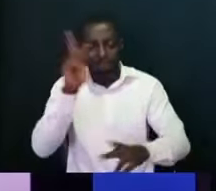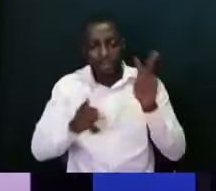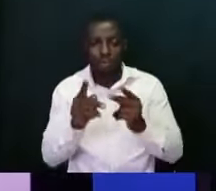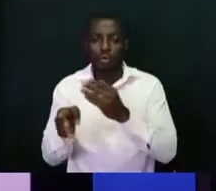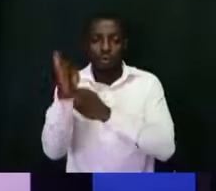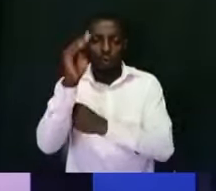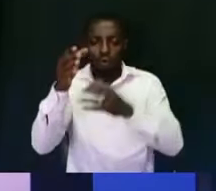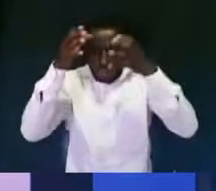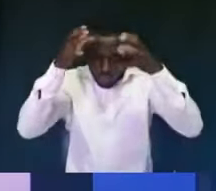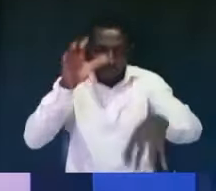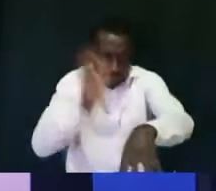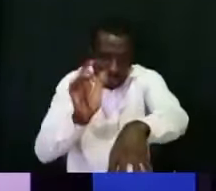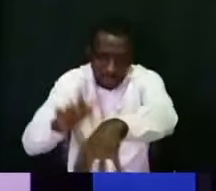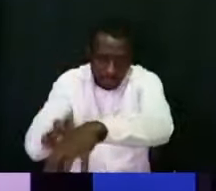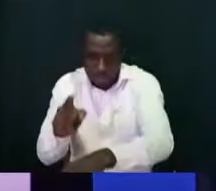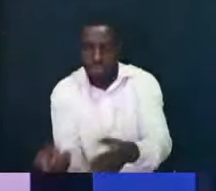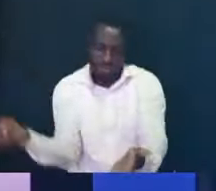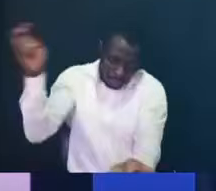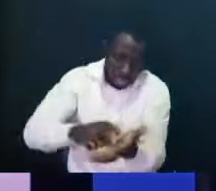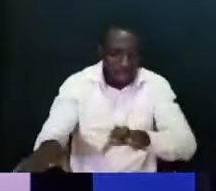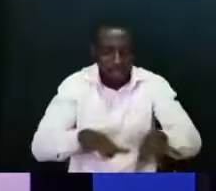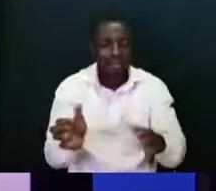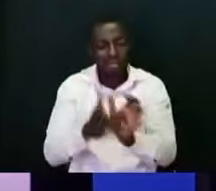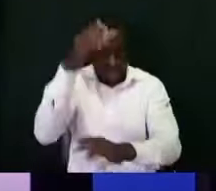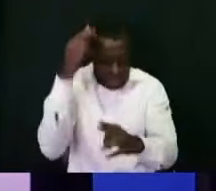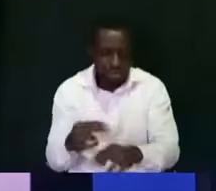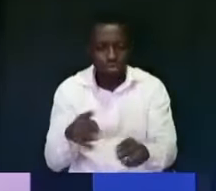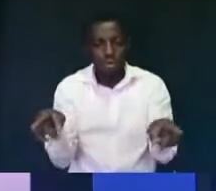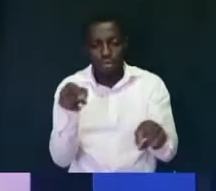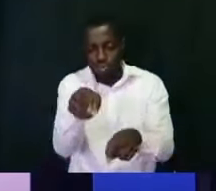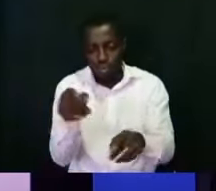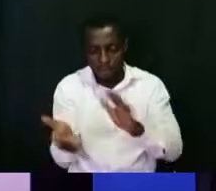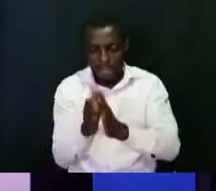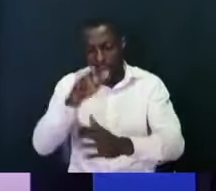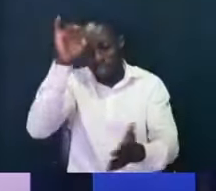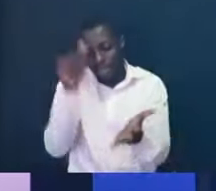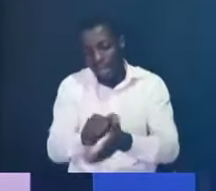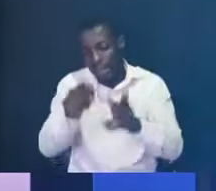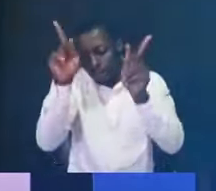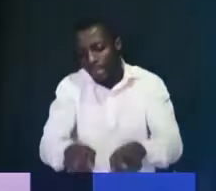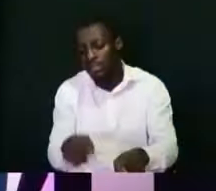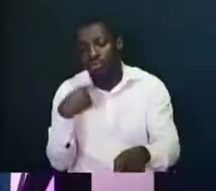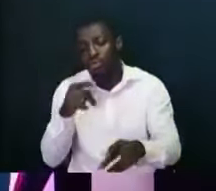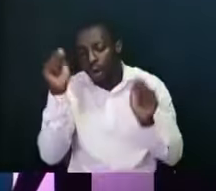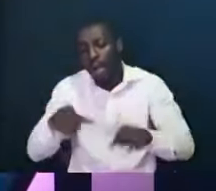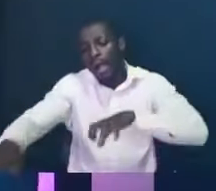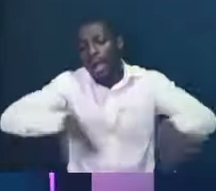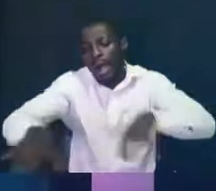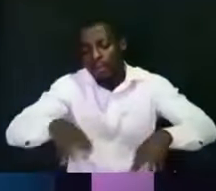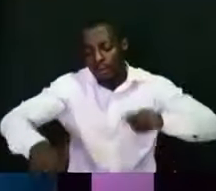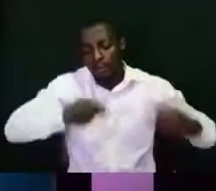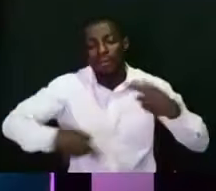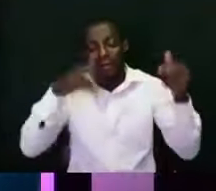you to arise. Ma erade, emma sorry. To be that kind of a man. Na be yesa, you see, the Machians will not come back.